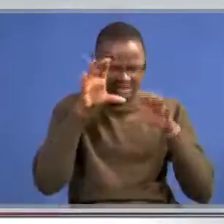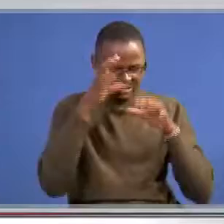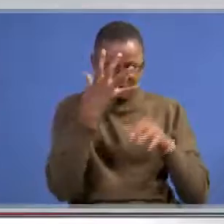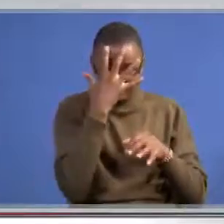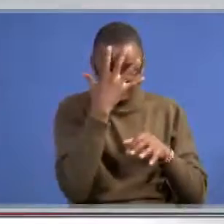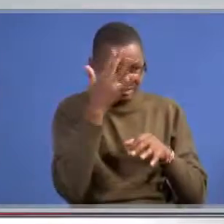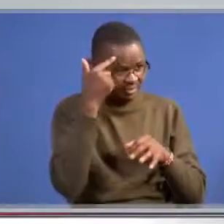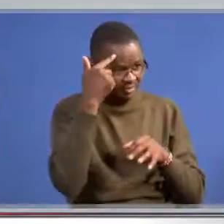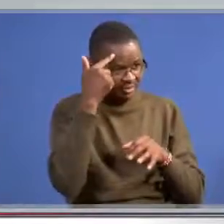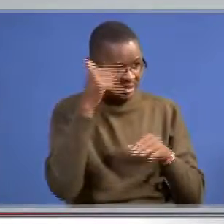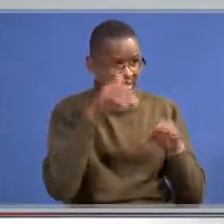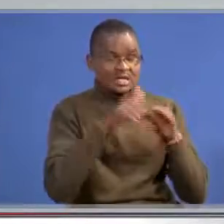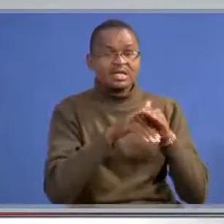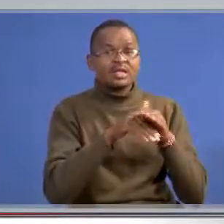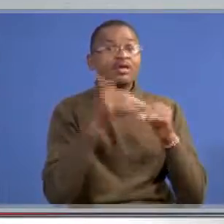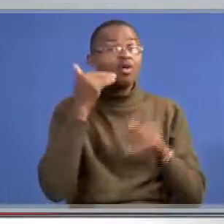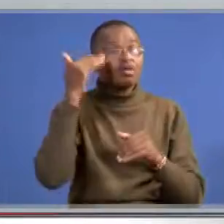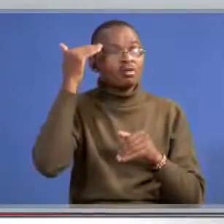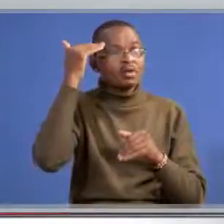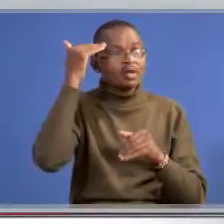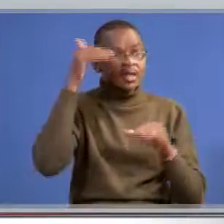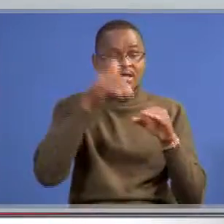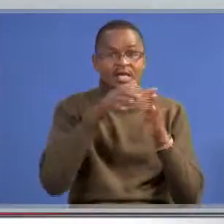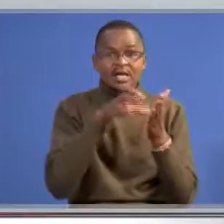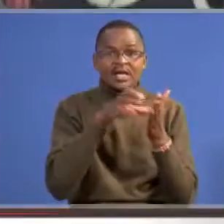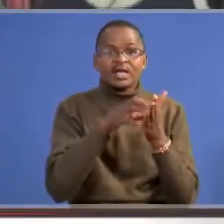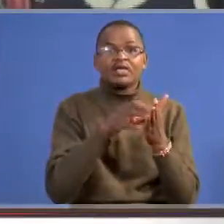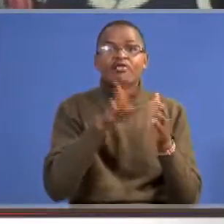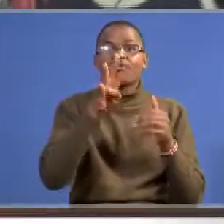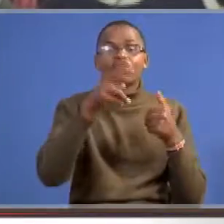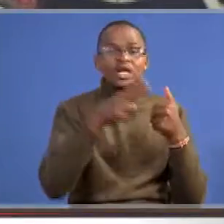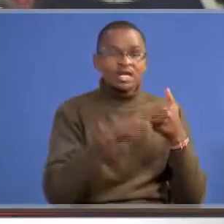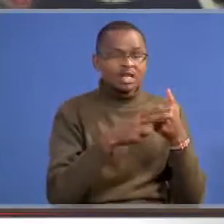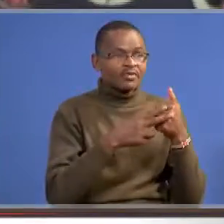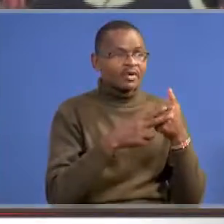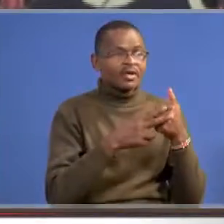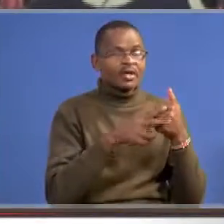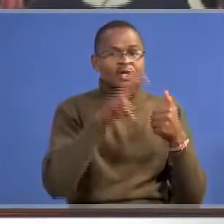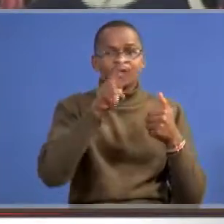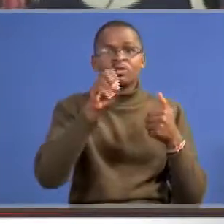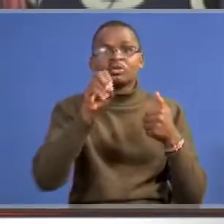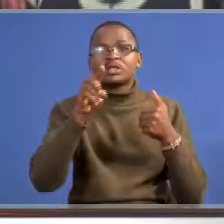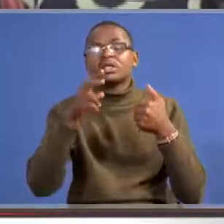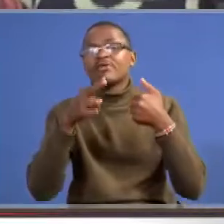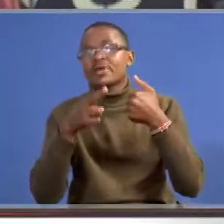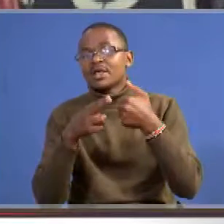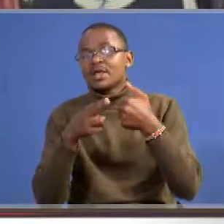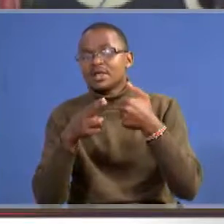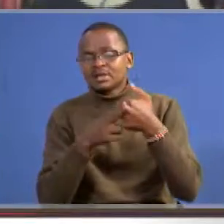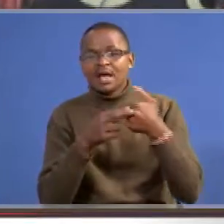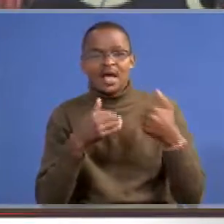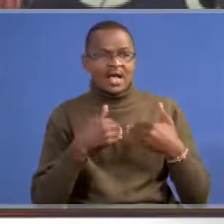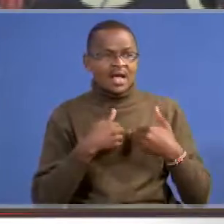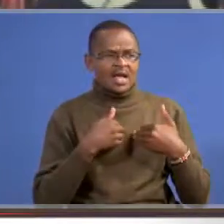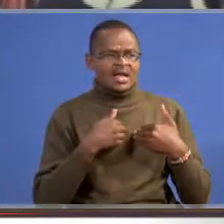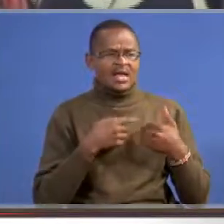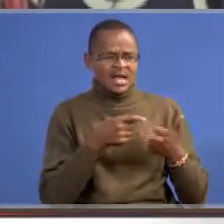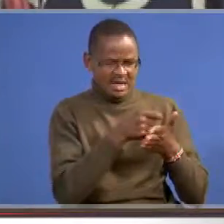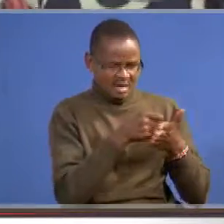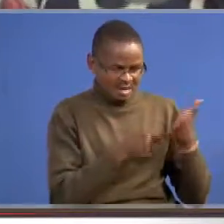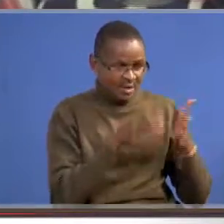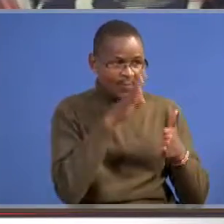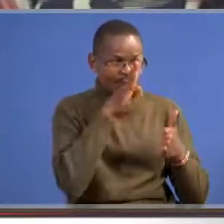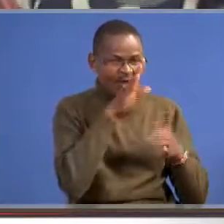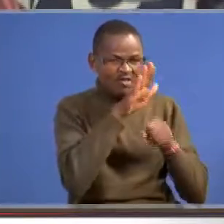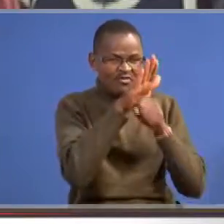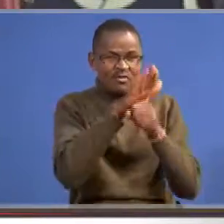the cases being handled in courts. In case number 47 of 2018, Chesang had alleged that he had